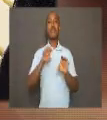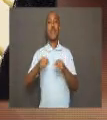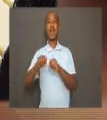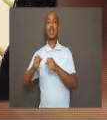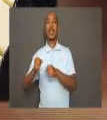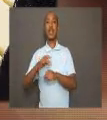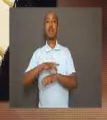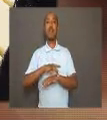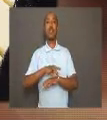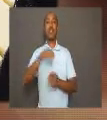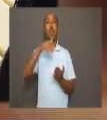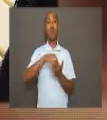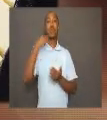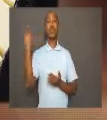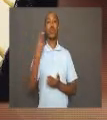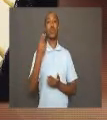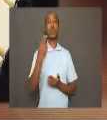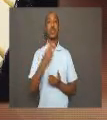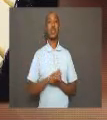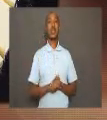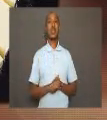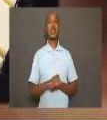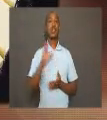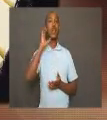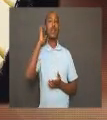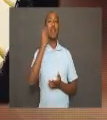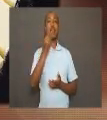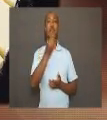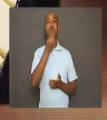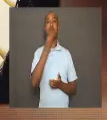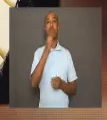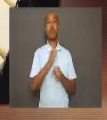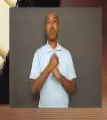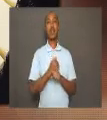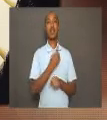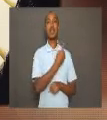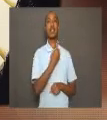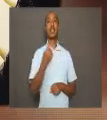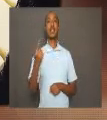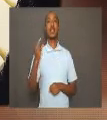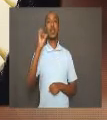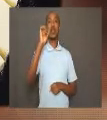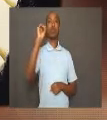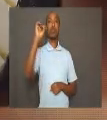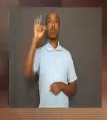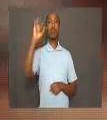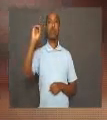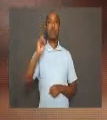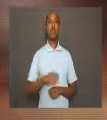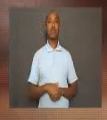is also used to thicken certain food products, such as tofu.